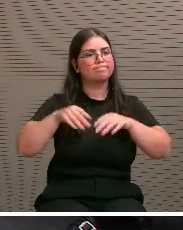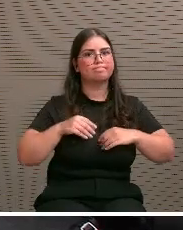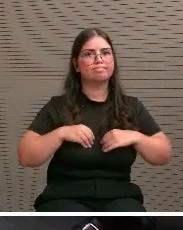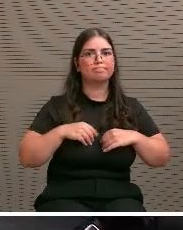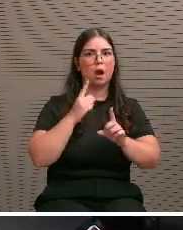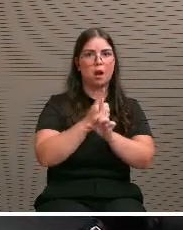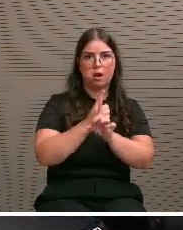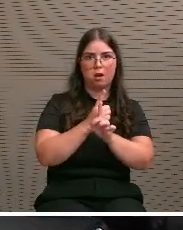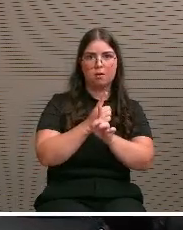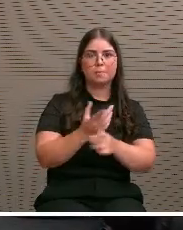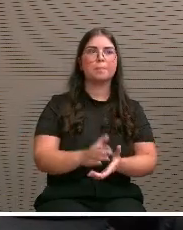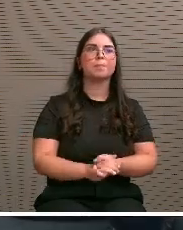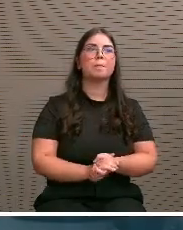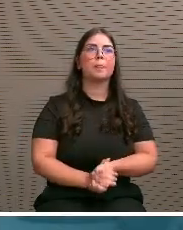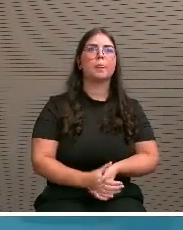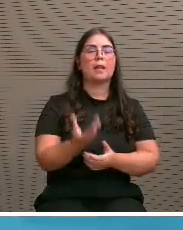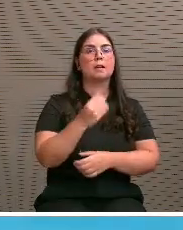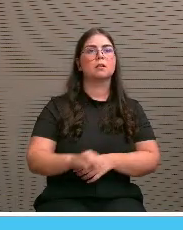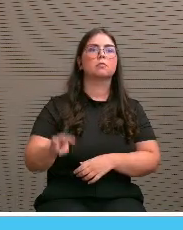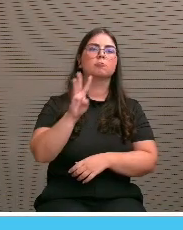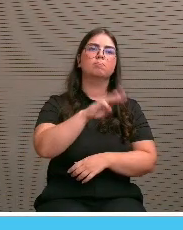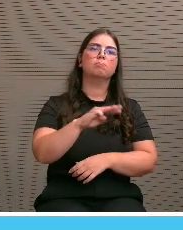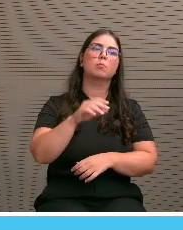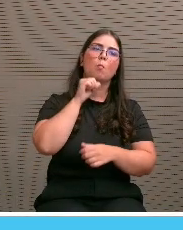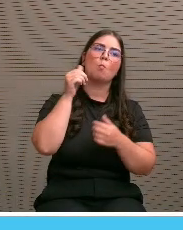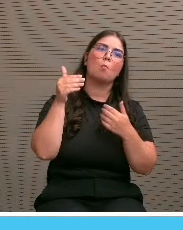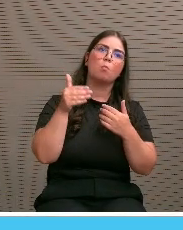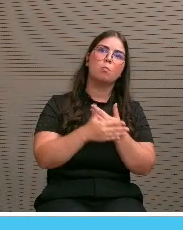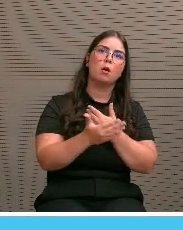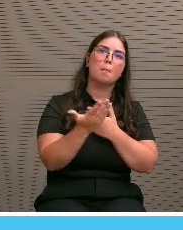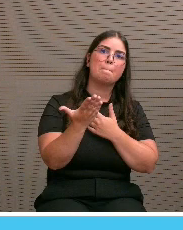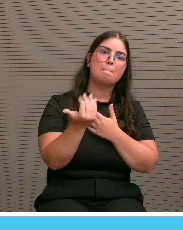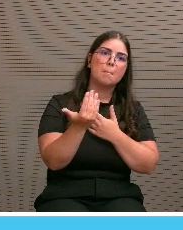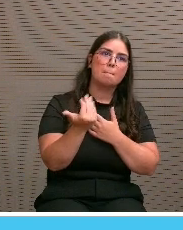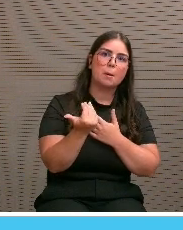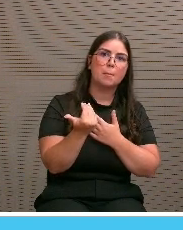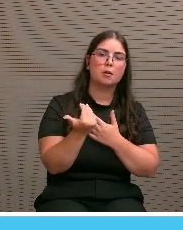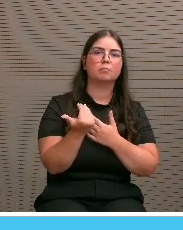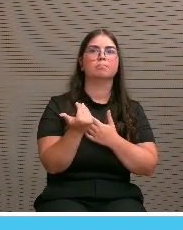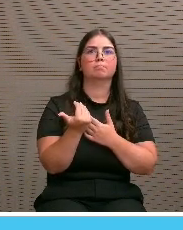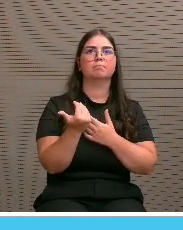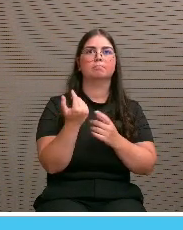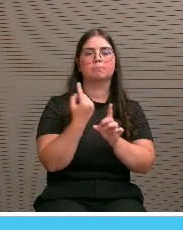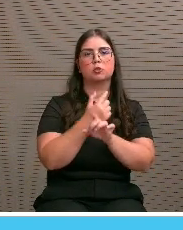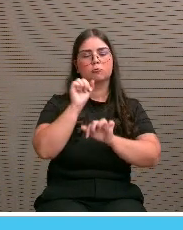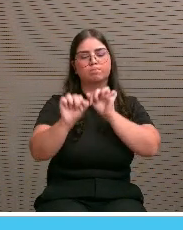Millions of children have died because of vitamin A deficiency, and we had a solution.